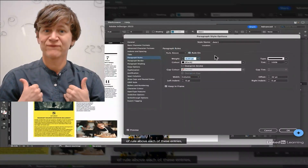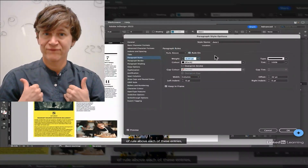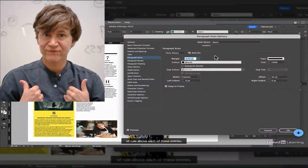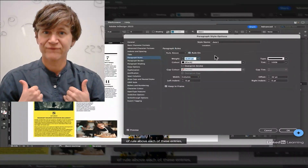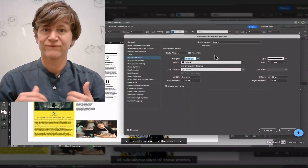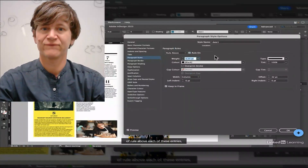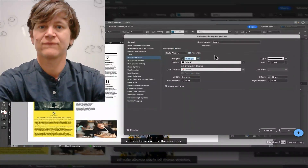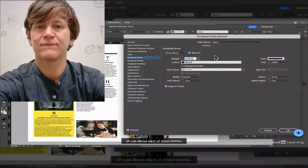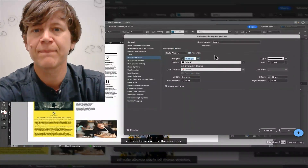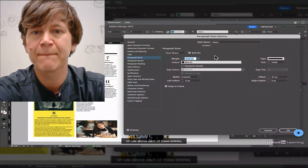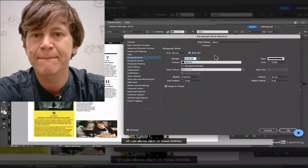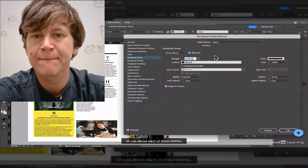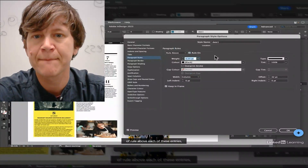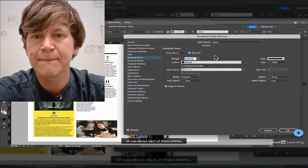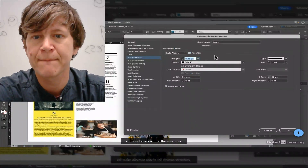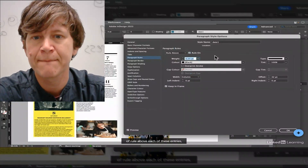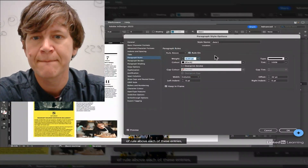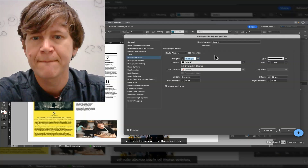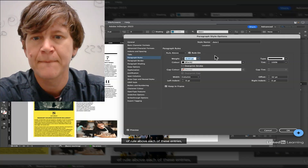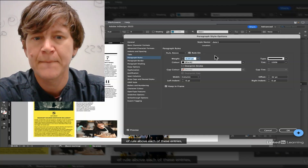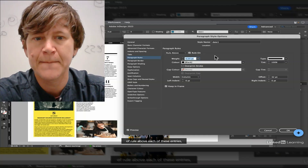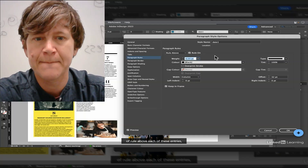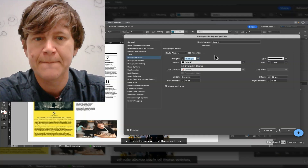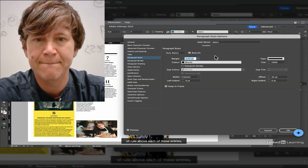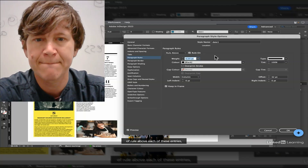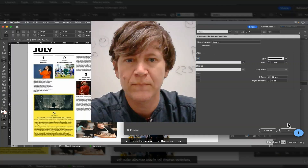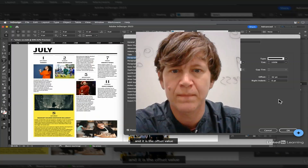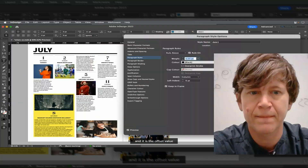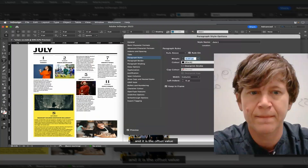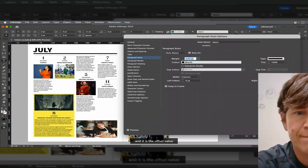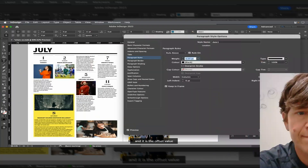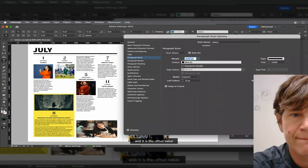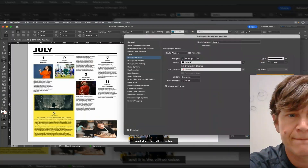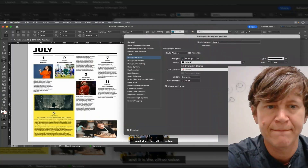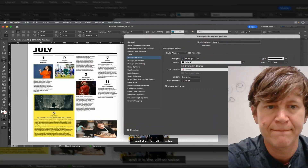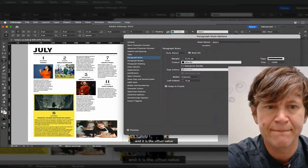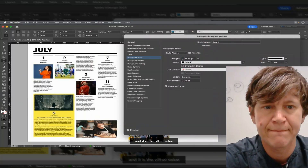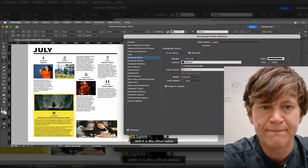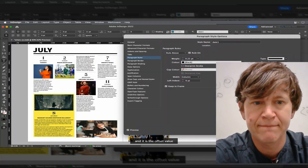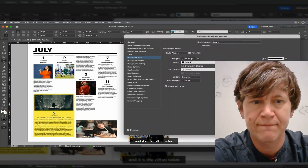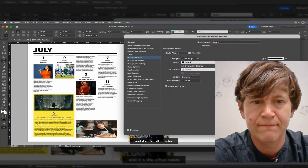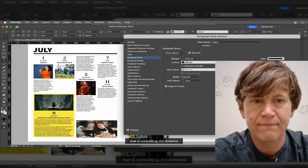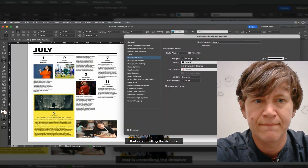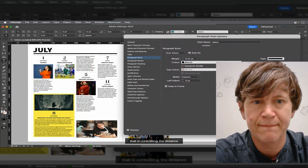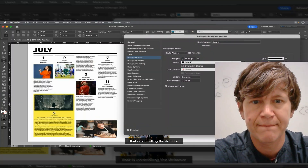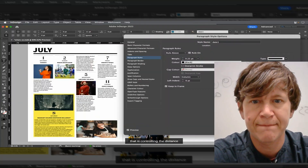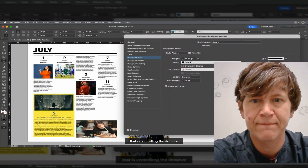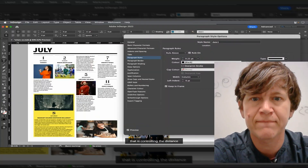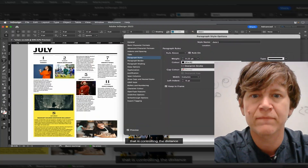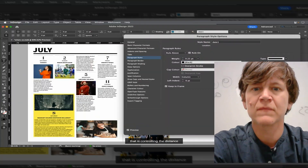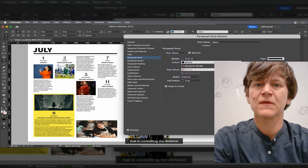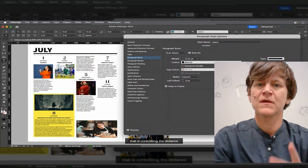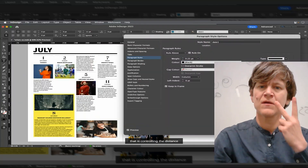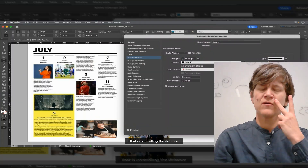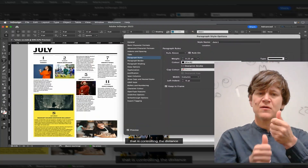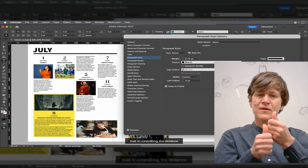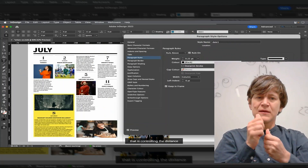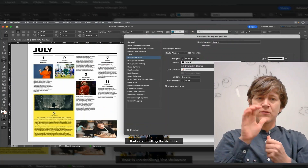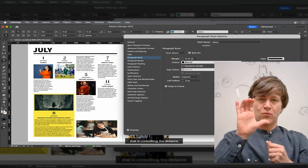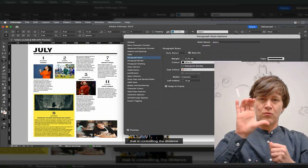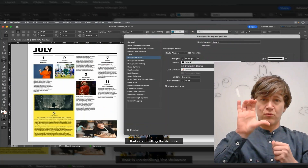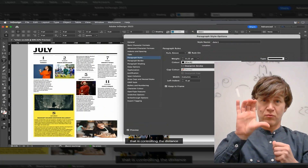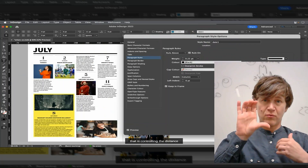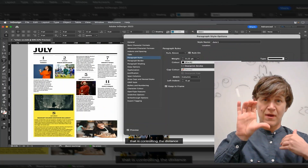weight of rule above each of these entries. And it is the offset value that is